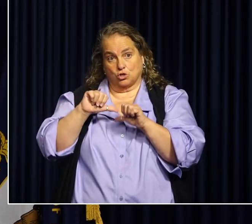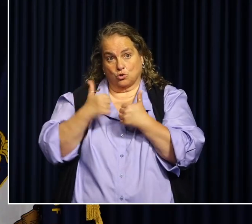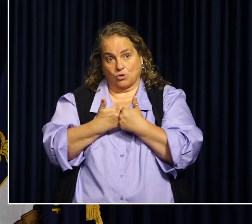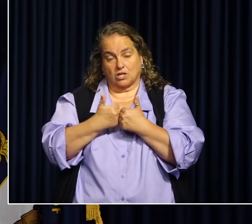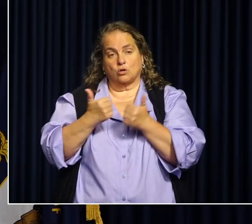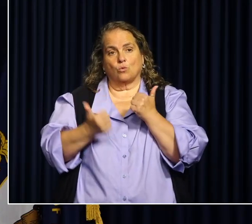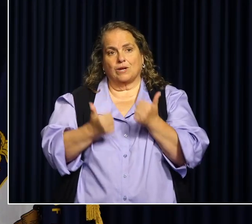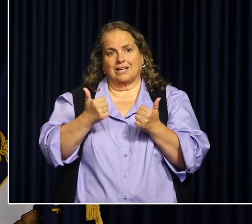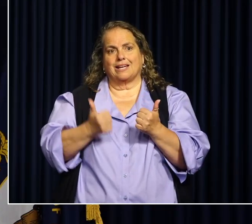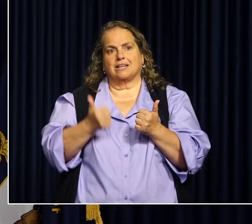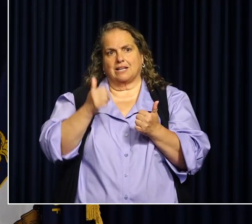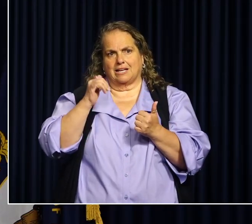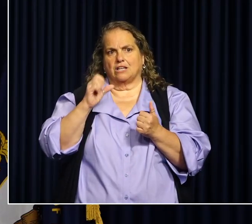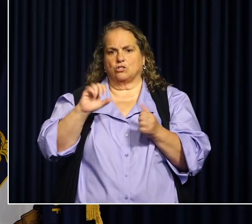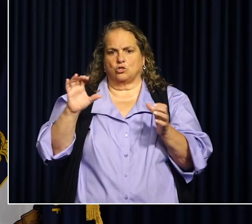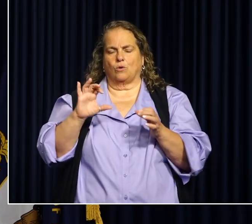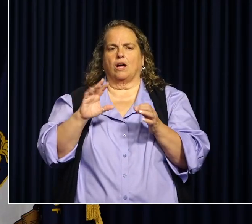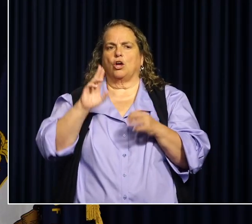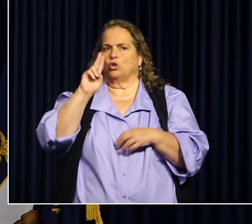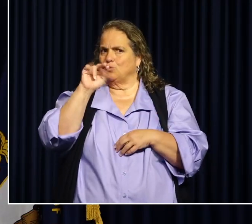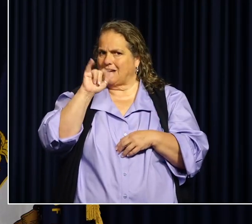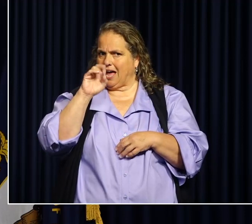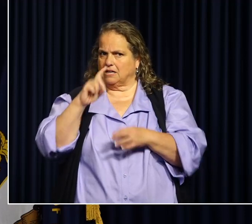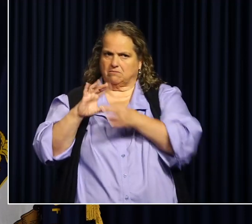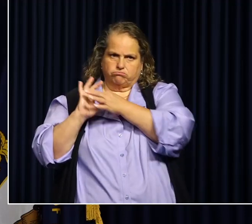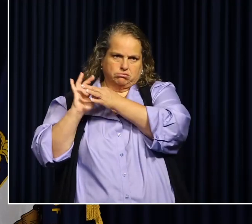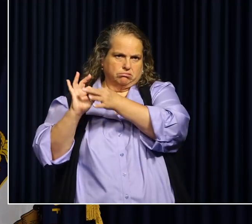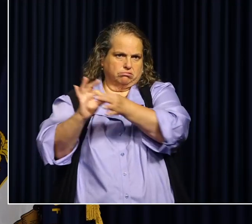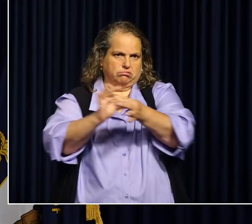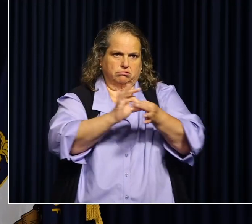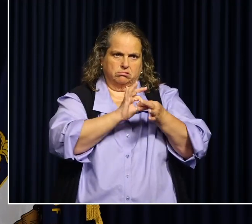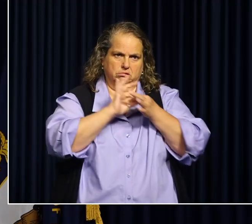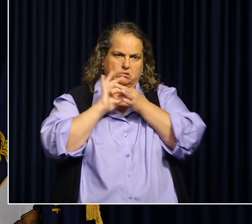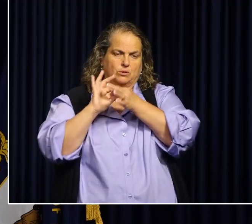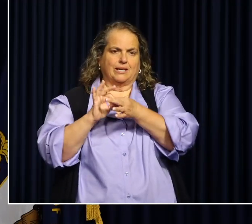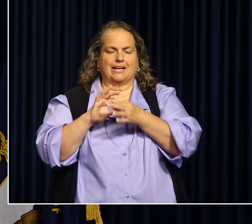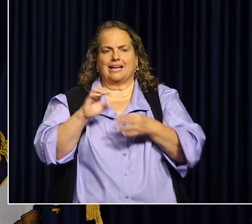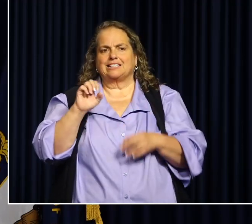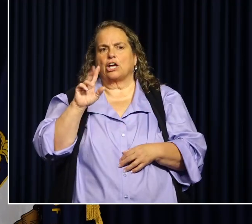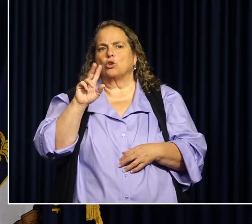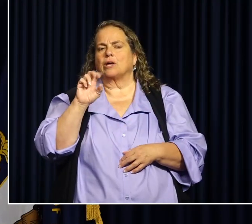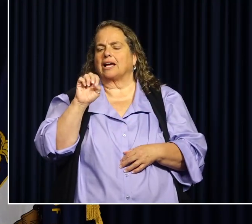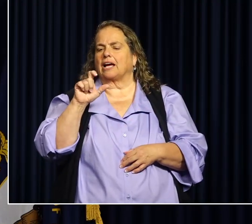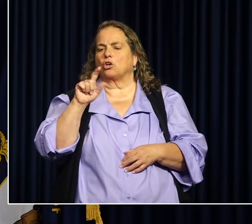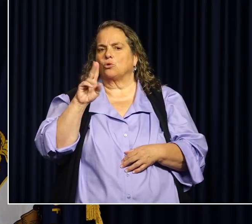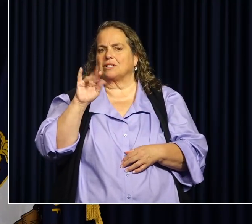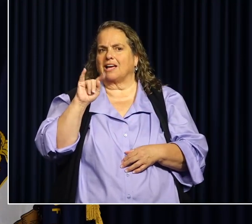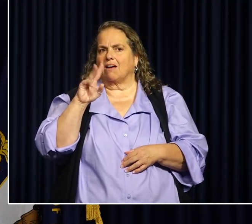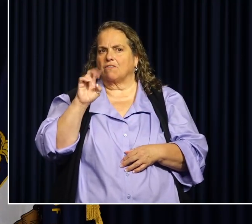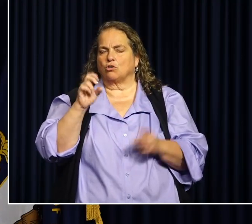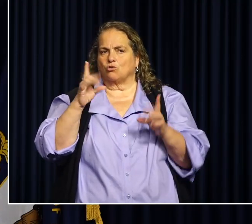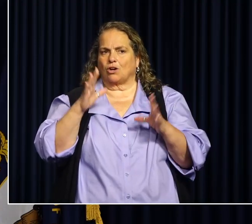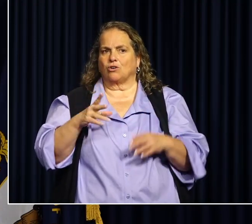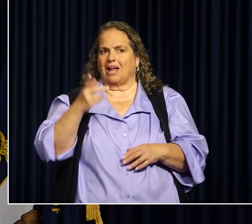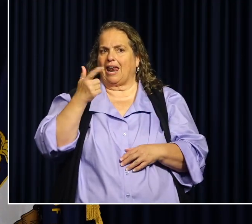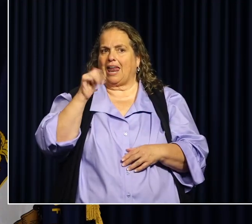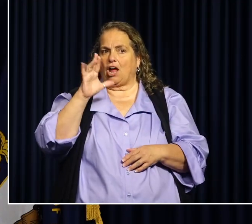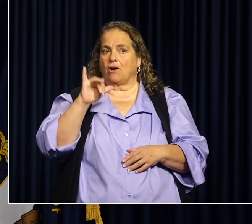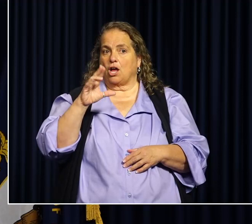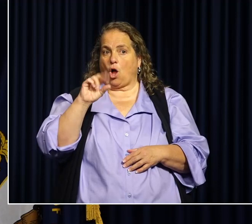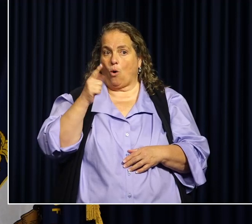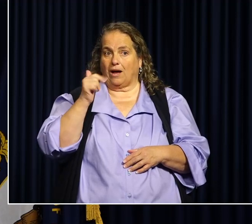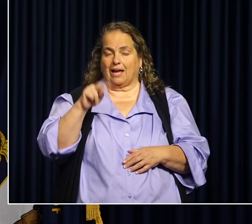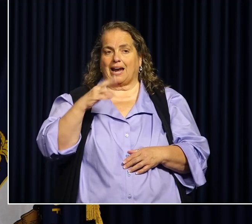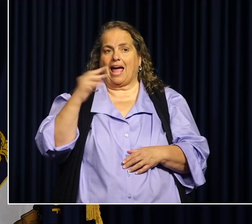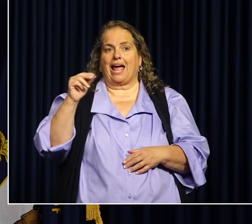is presenting a united front through its executive director, but Larry Hogan and Andrew Cuomo are